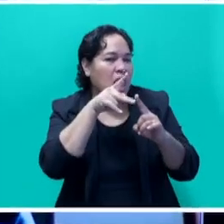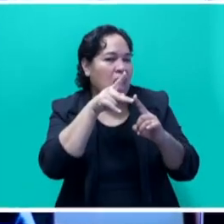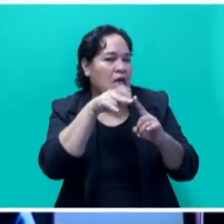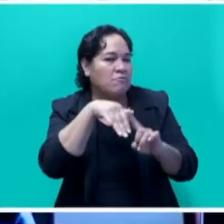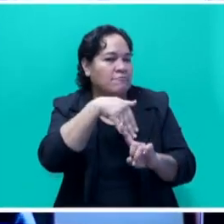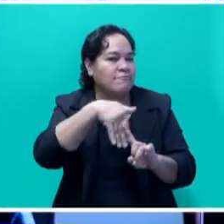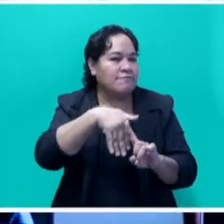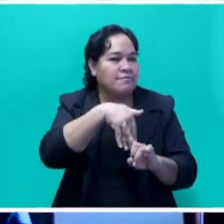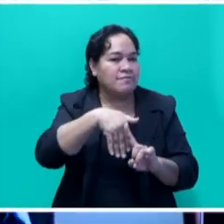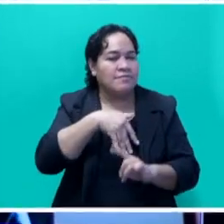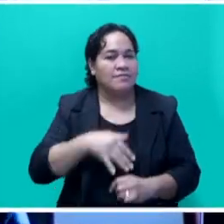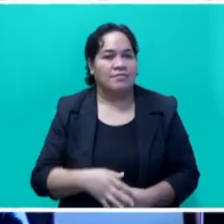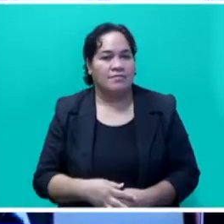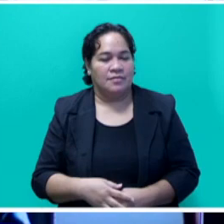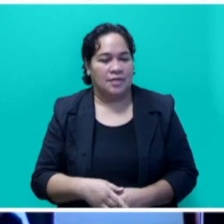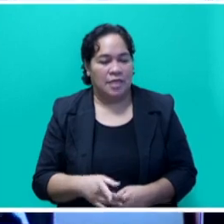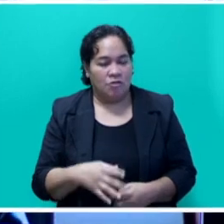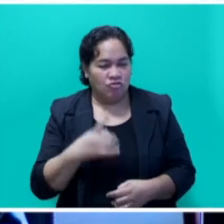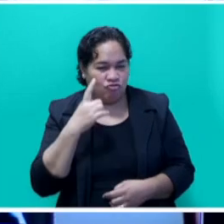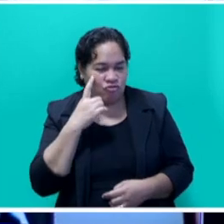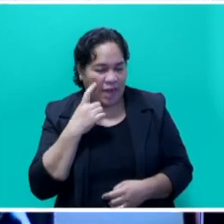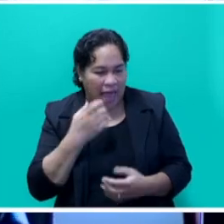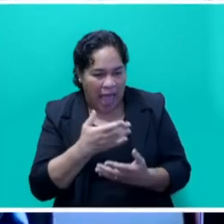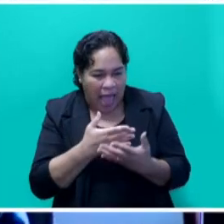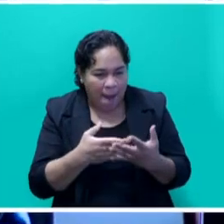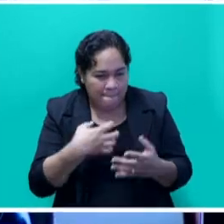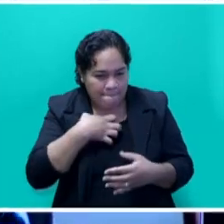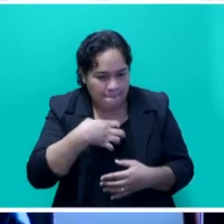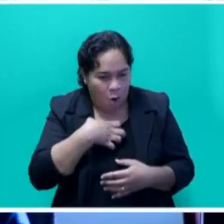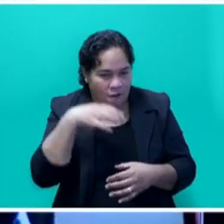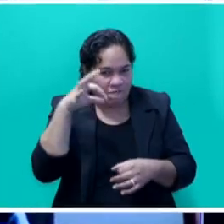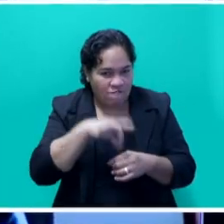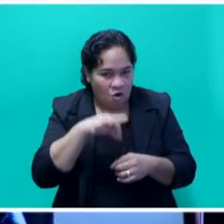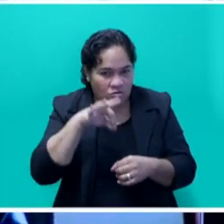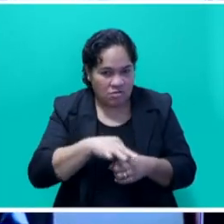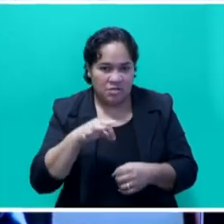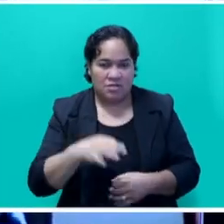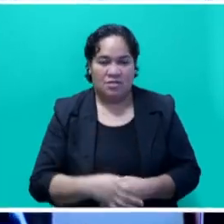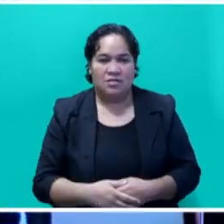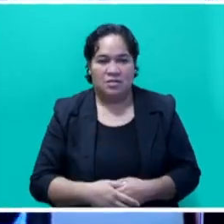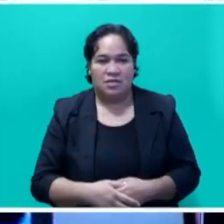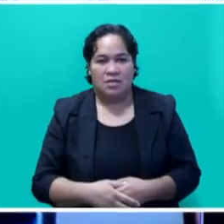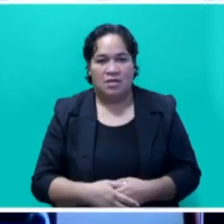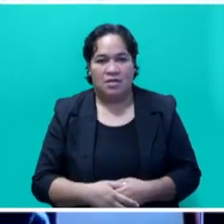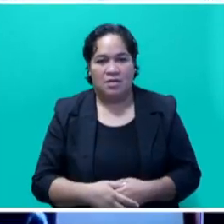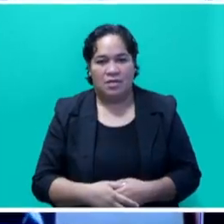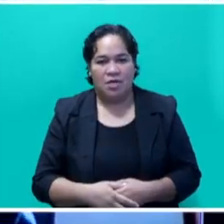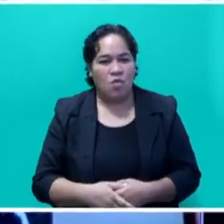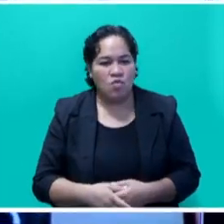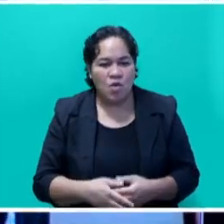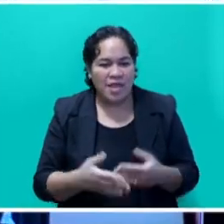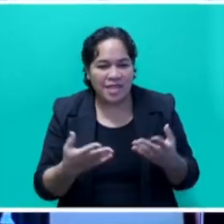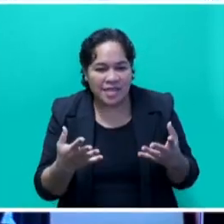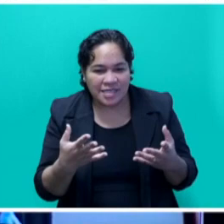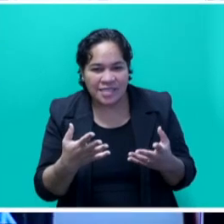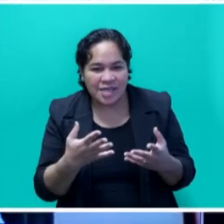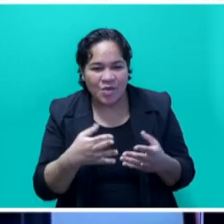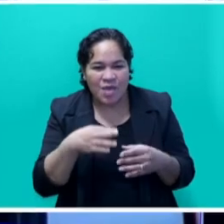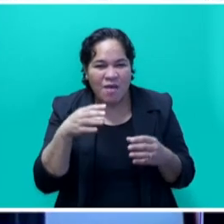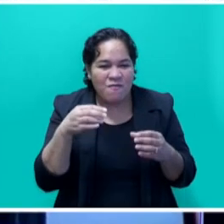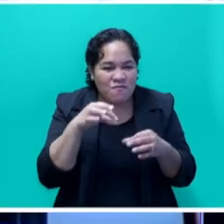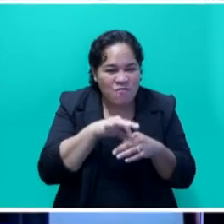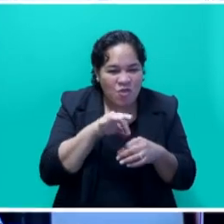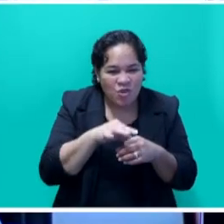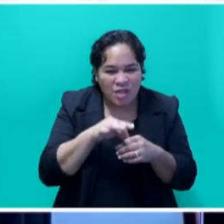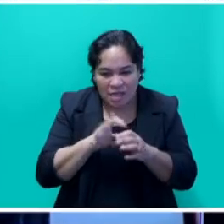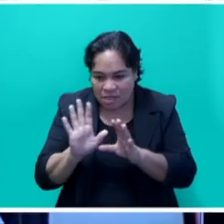political agenda is, how can we get more votes? How can we get more votes? Where's this little bank vote that we're going to get? This bank